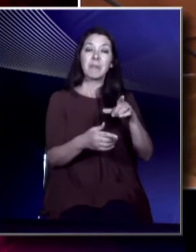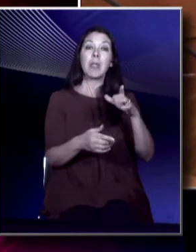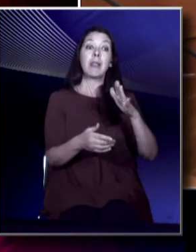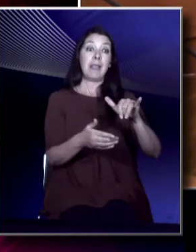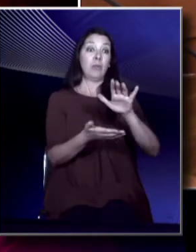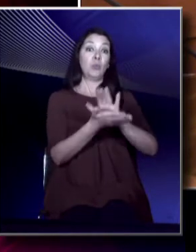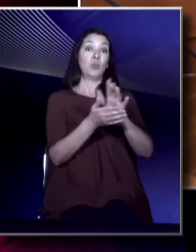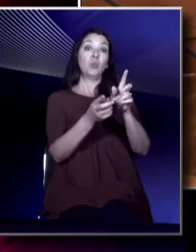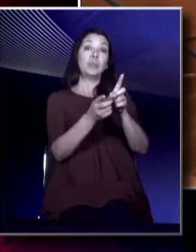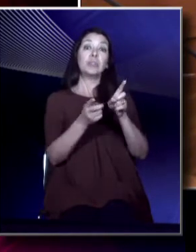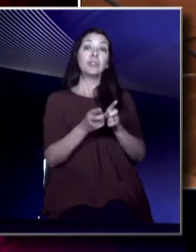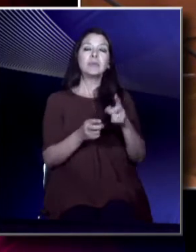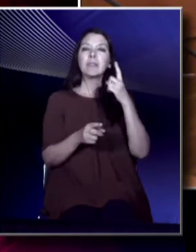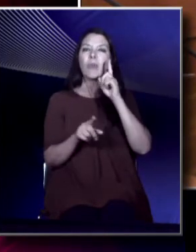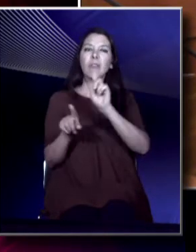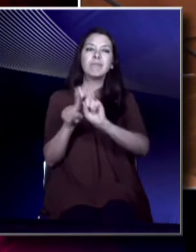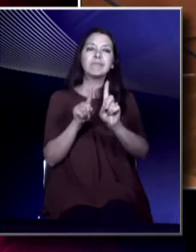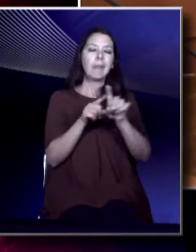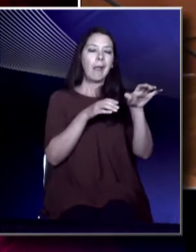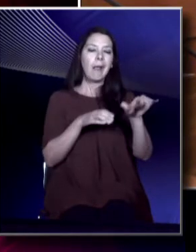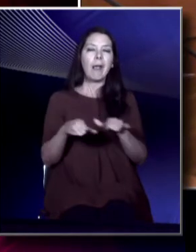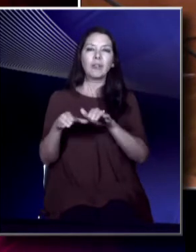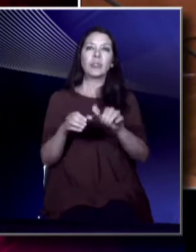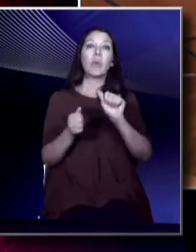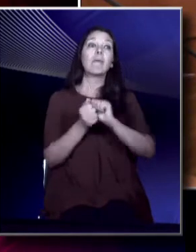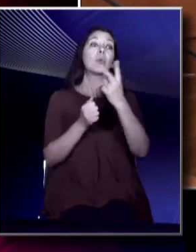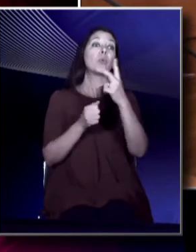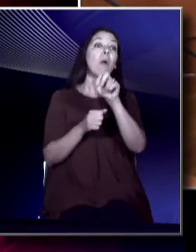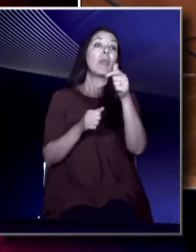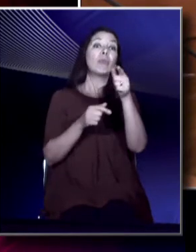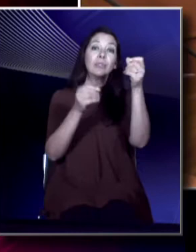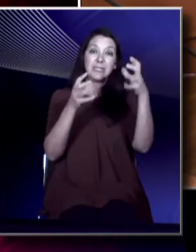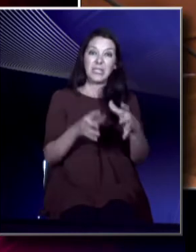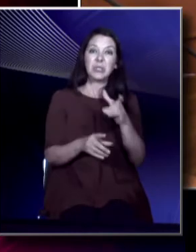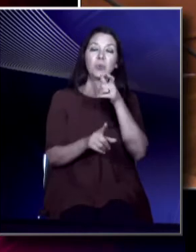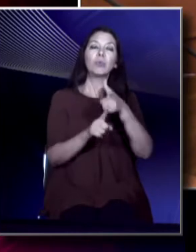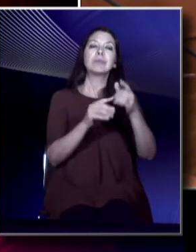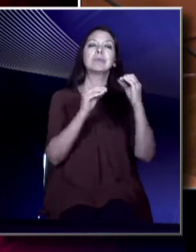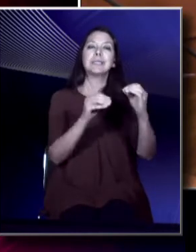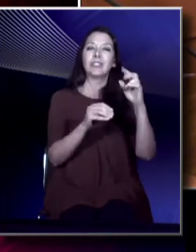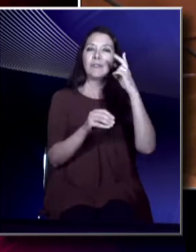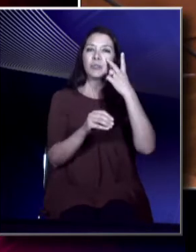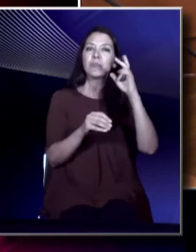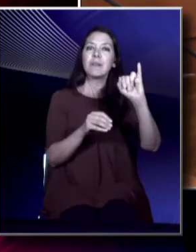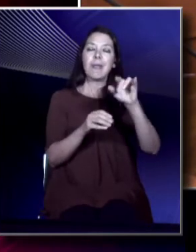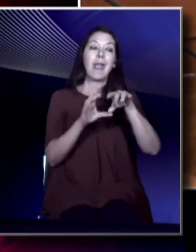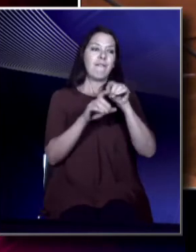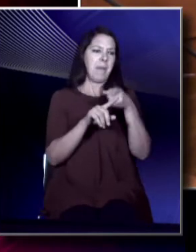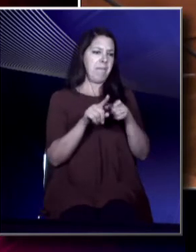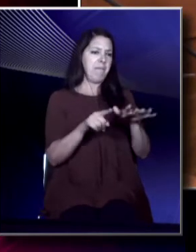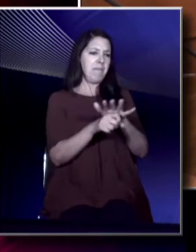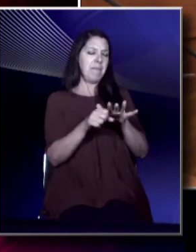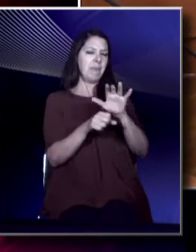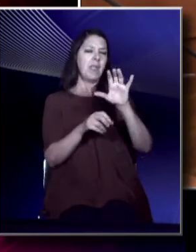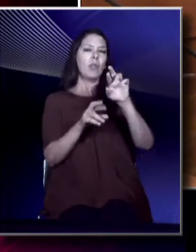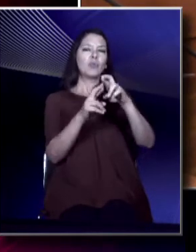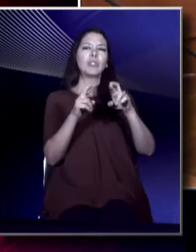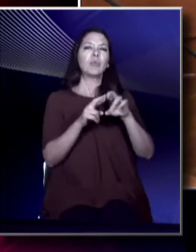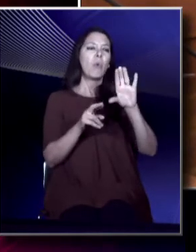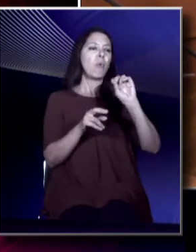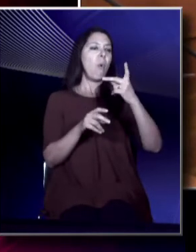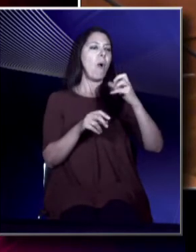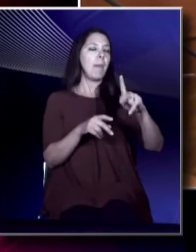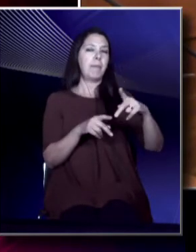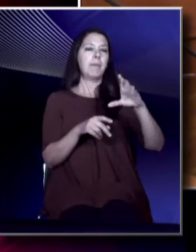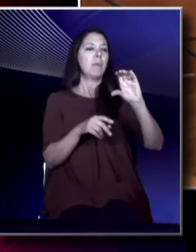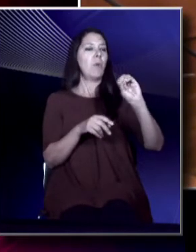school district for the actions of 2 additional teachers of the visually impaired out of the North Central Regional Cooperative for not following my